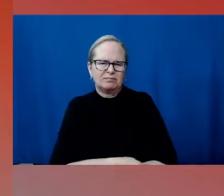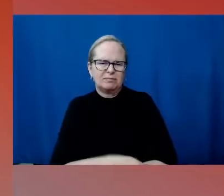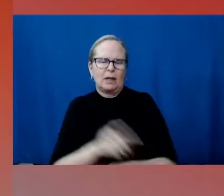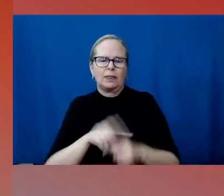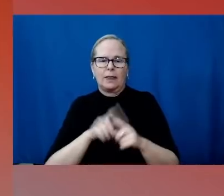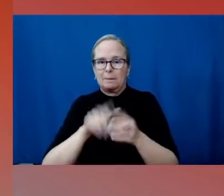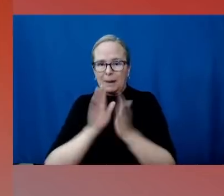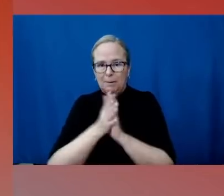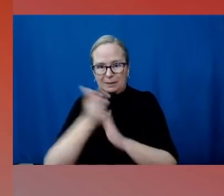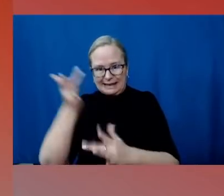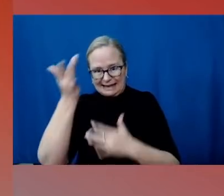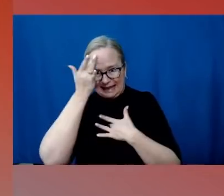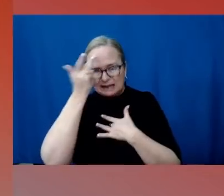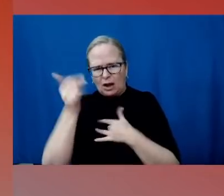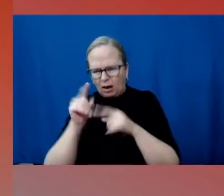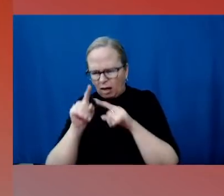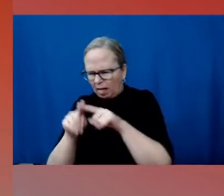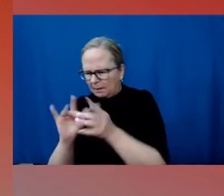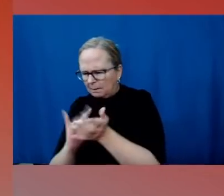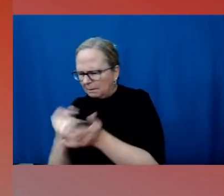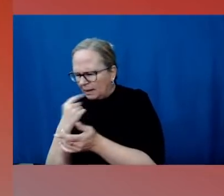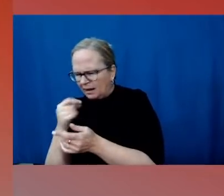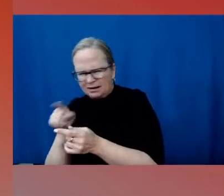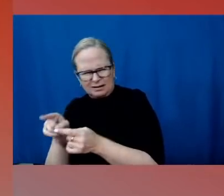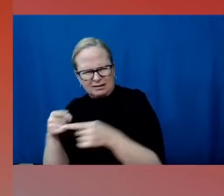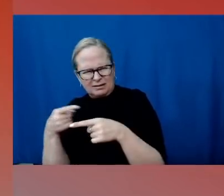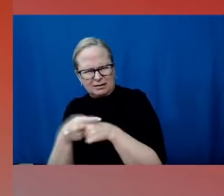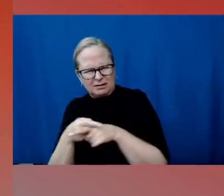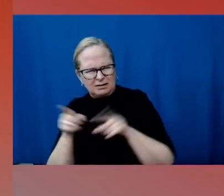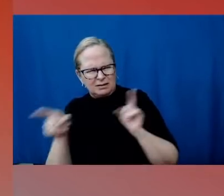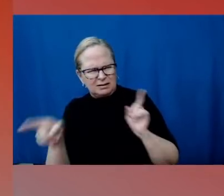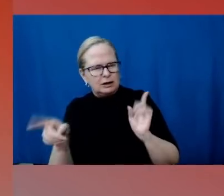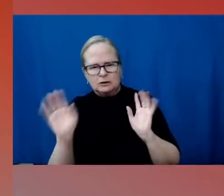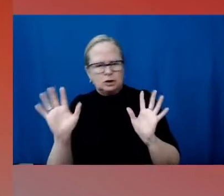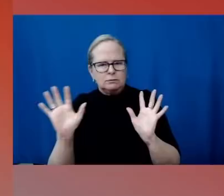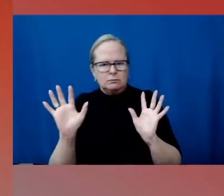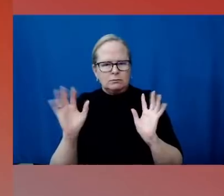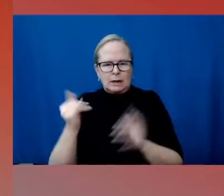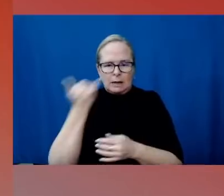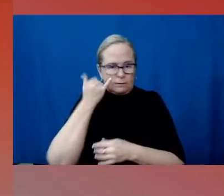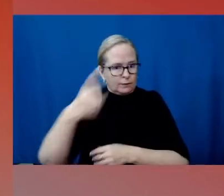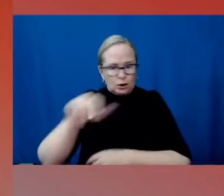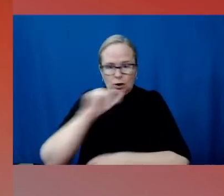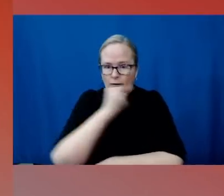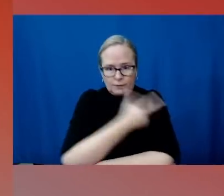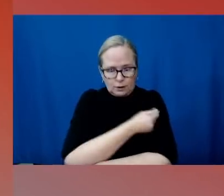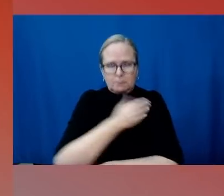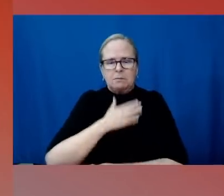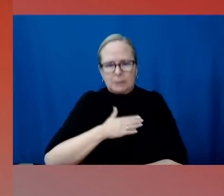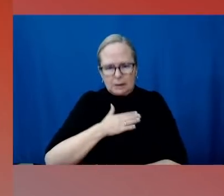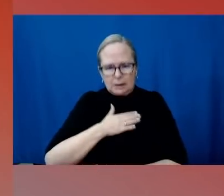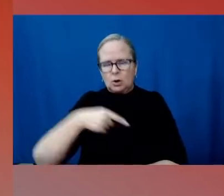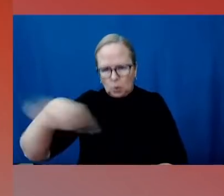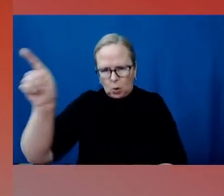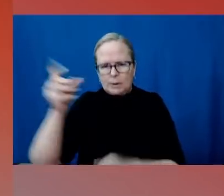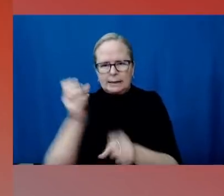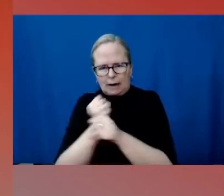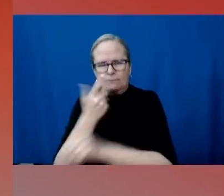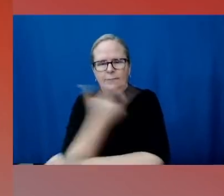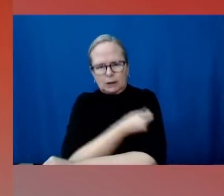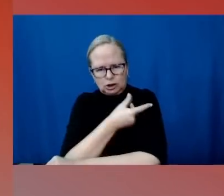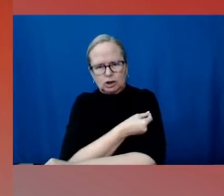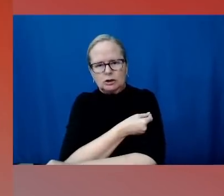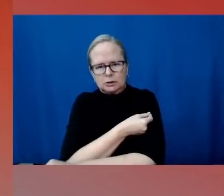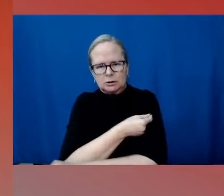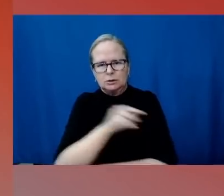pill for once they're sick. So don't do that. So get vaccinated if you're not. And then like Joe was saying, that if